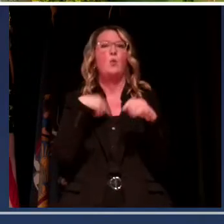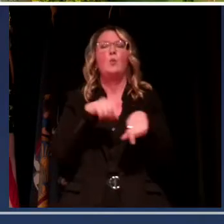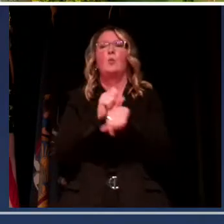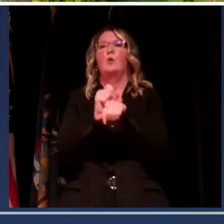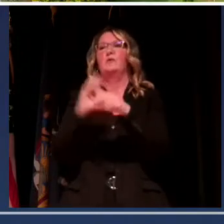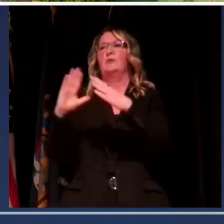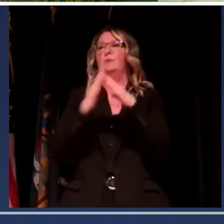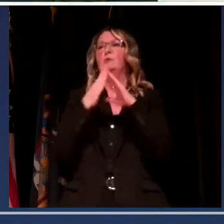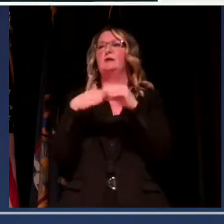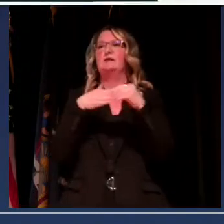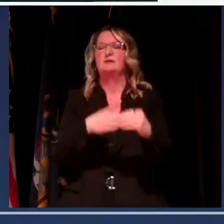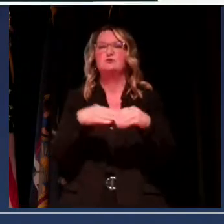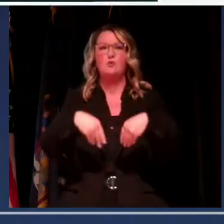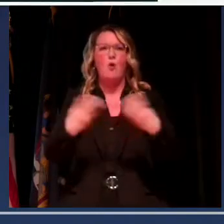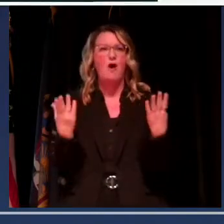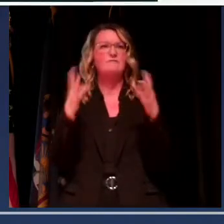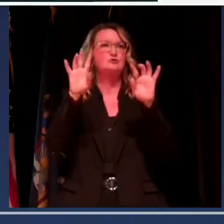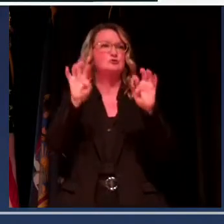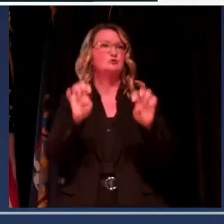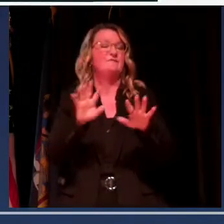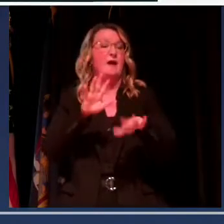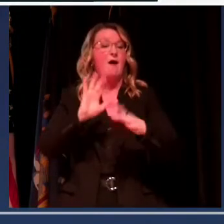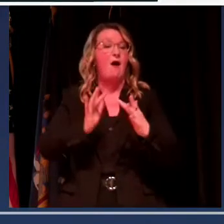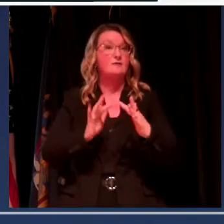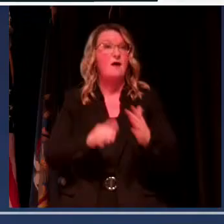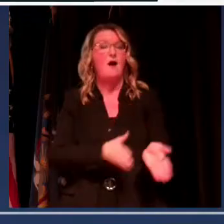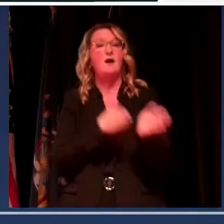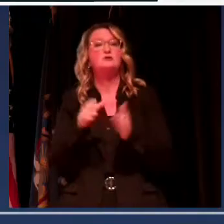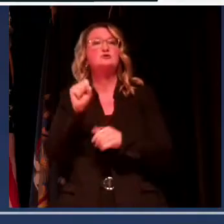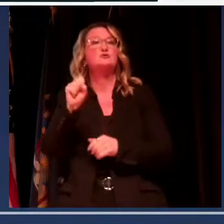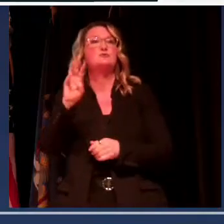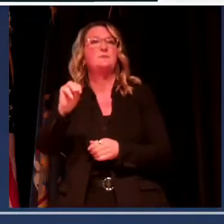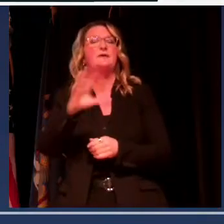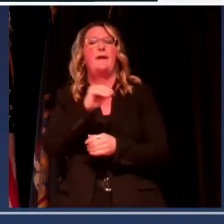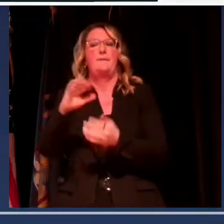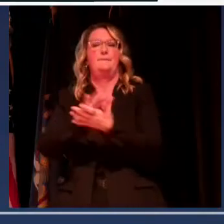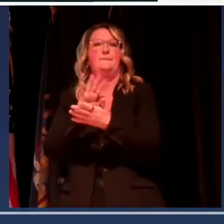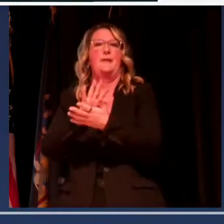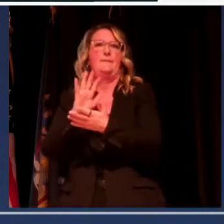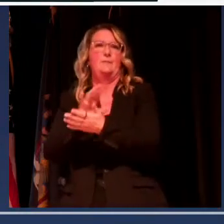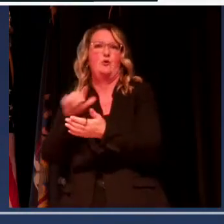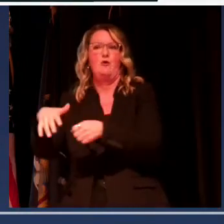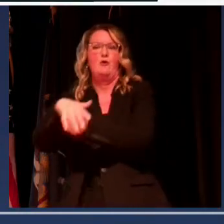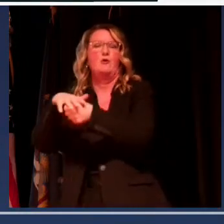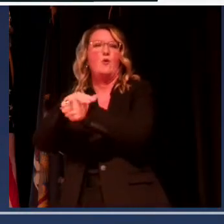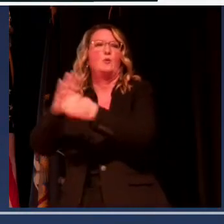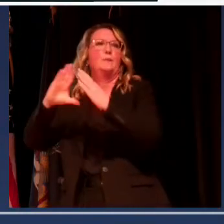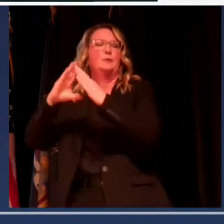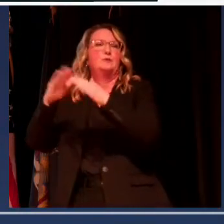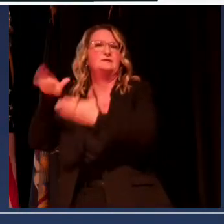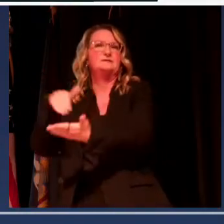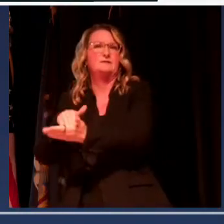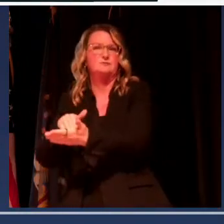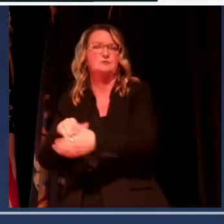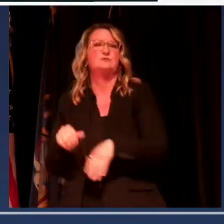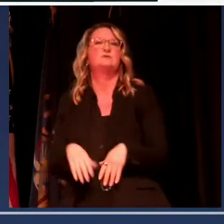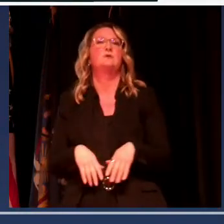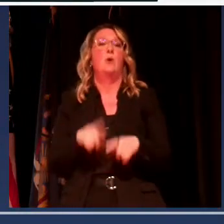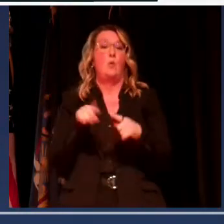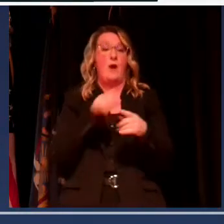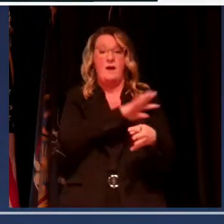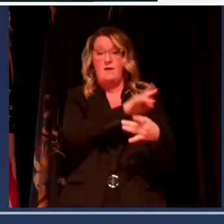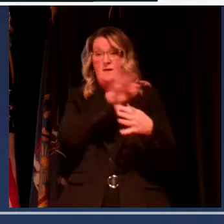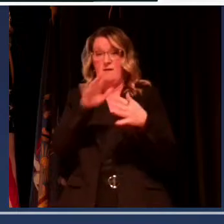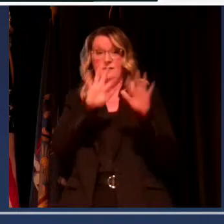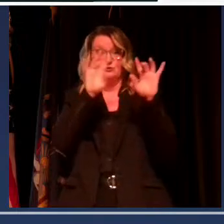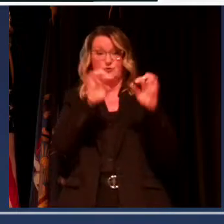offer the survey online, on social media, and in paper form at local community centers. Once completed,